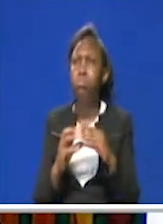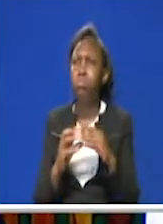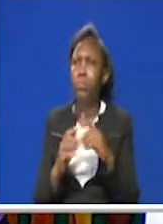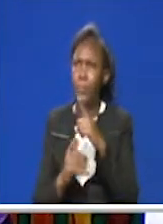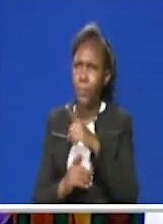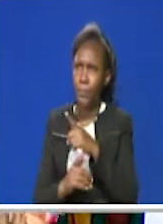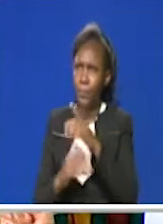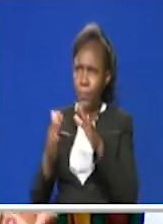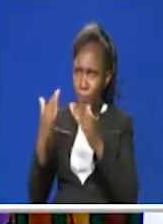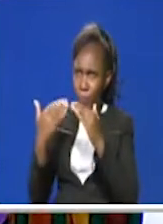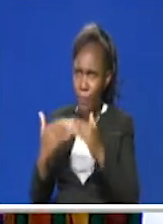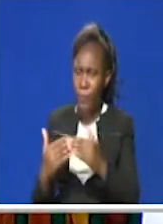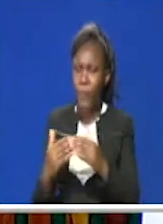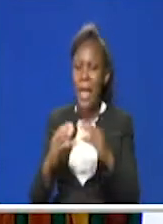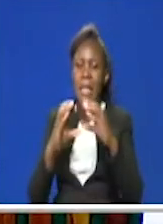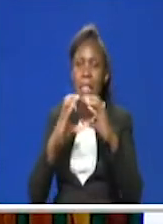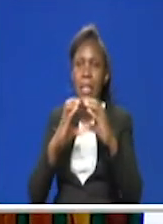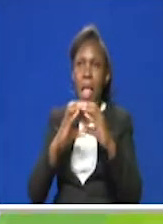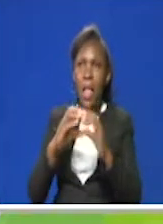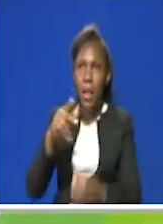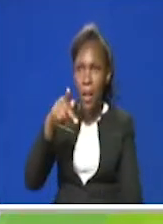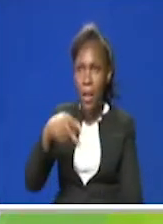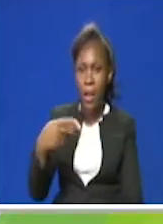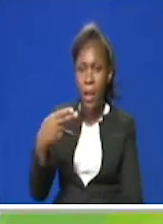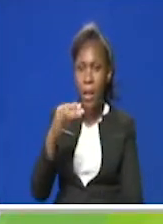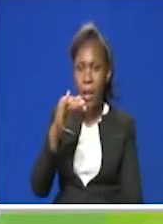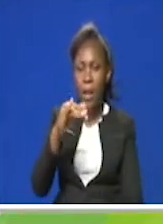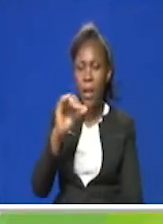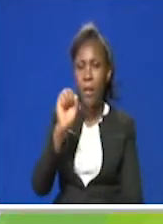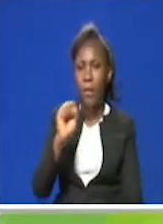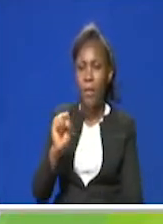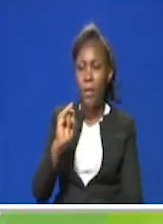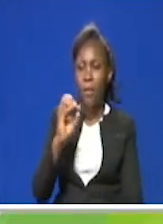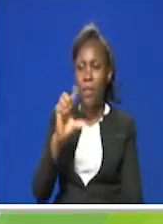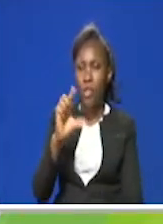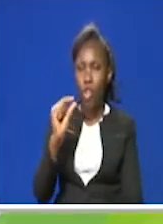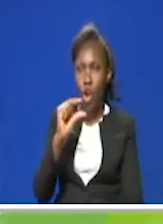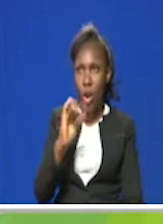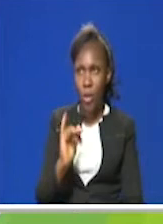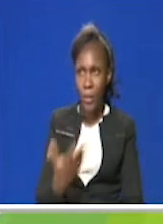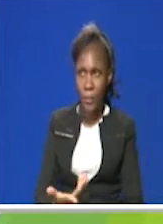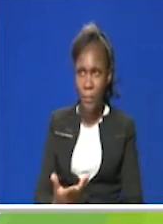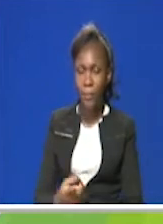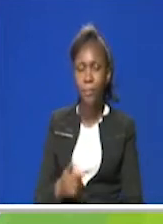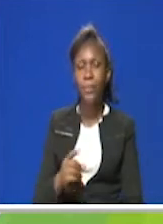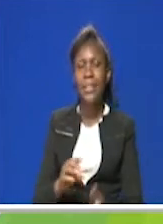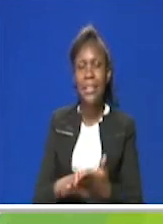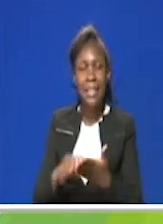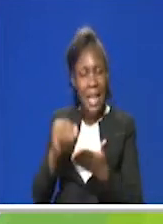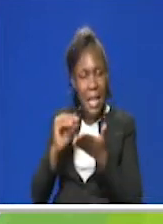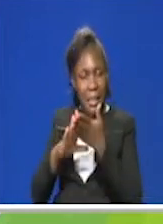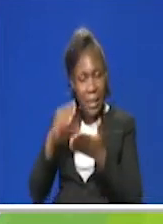today? Cell physiology. So it is the study of the functions of the